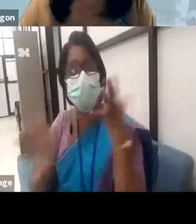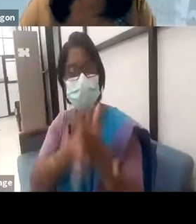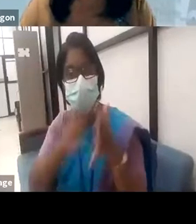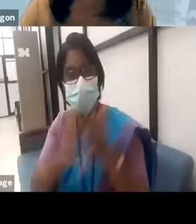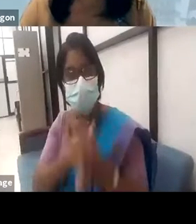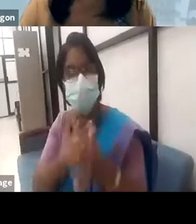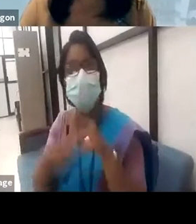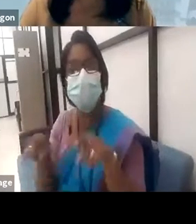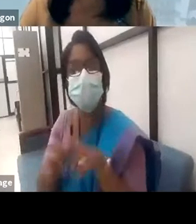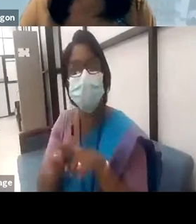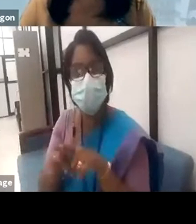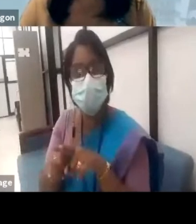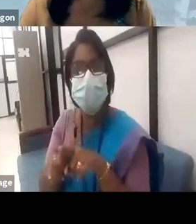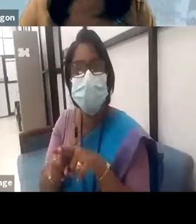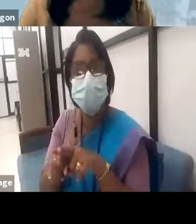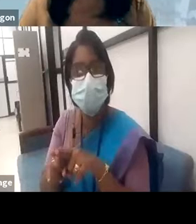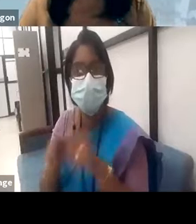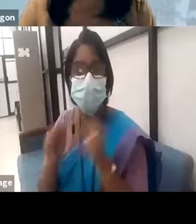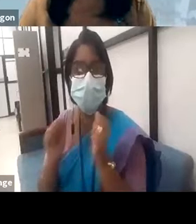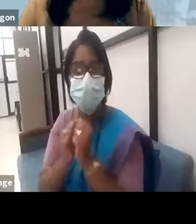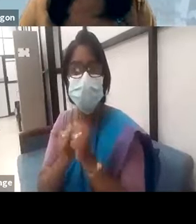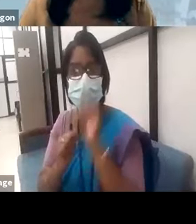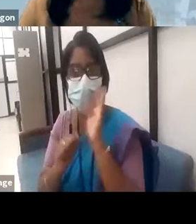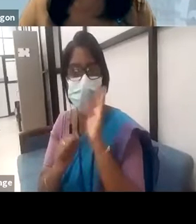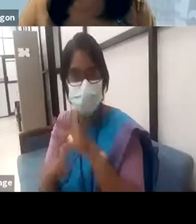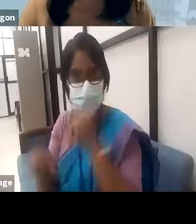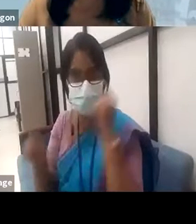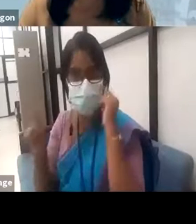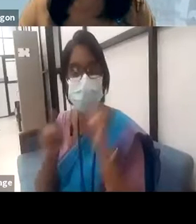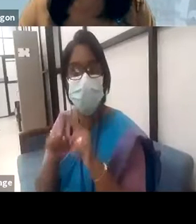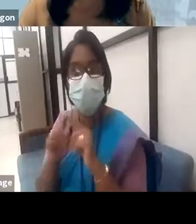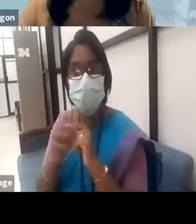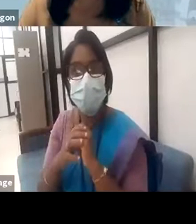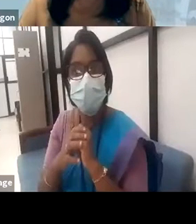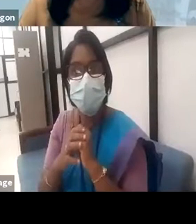That's, that can be attributed to many